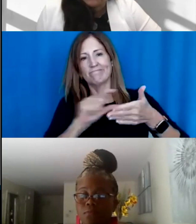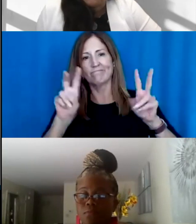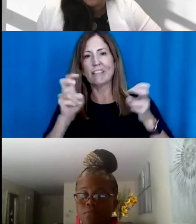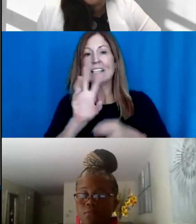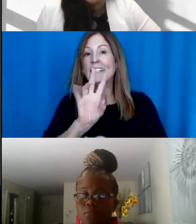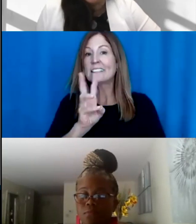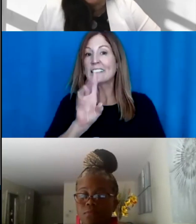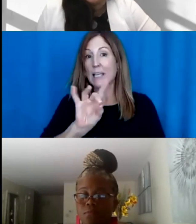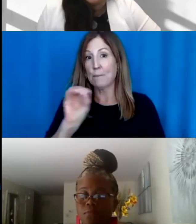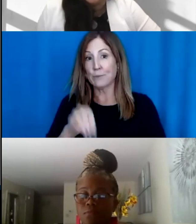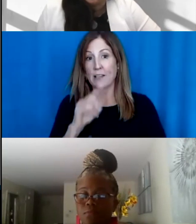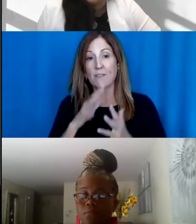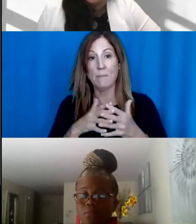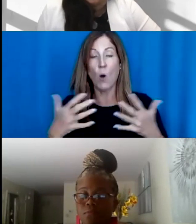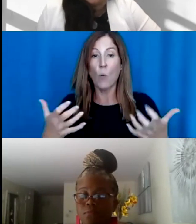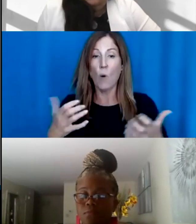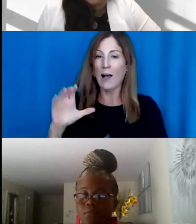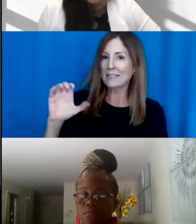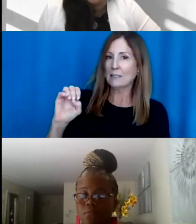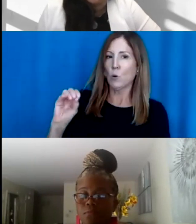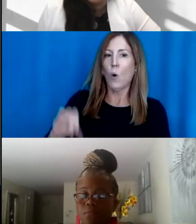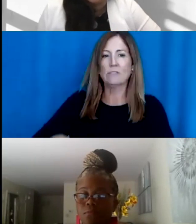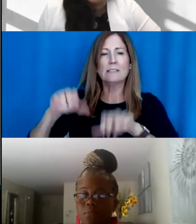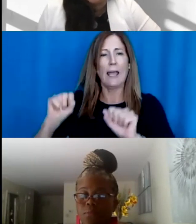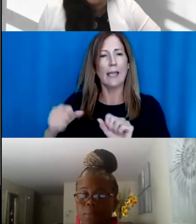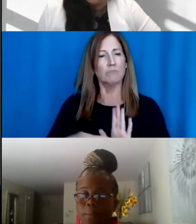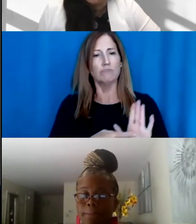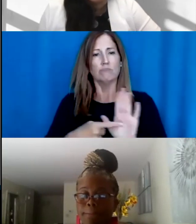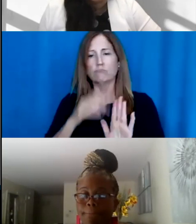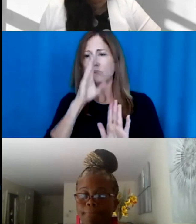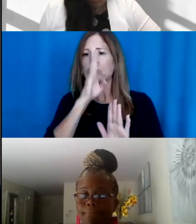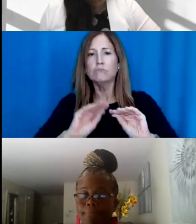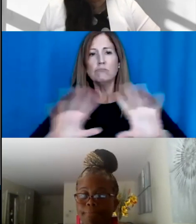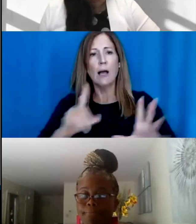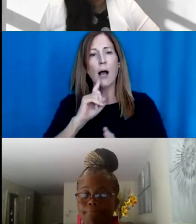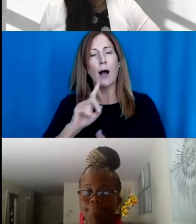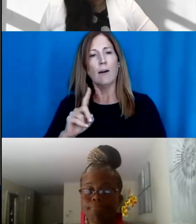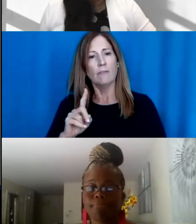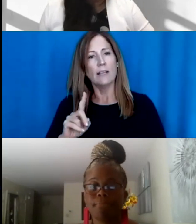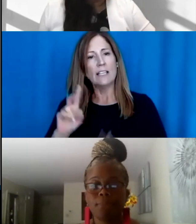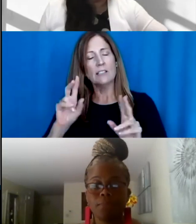68% of Americans want CEOs to take a stand on social issues, the policy finds.